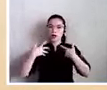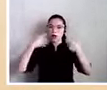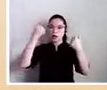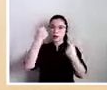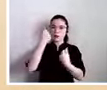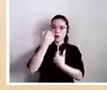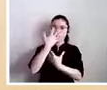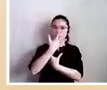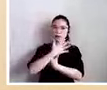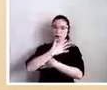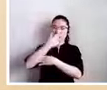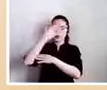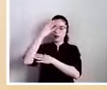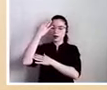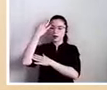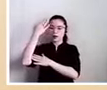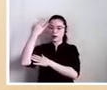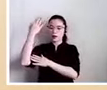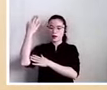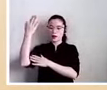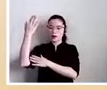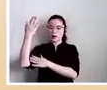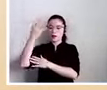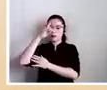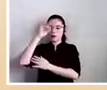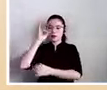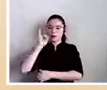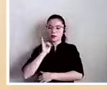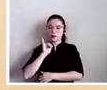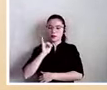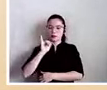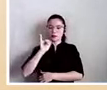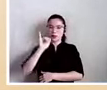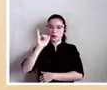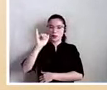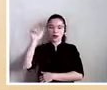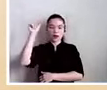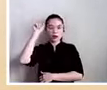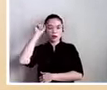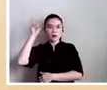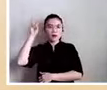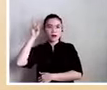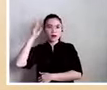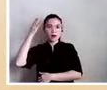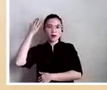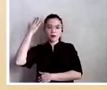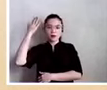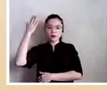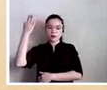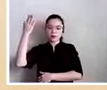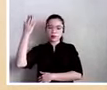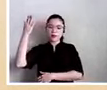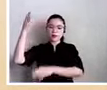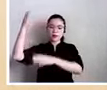Him. He will forever be mindful of His